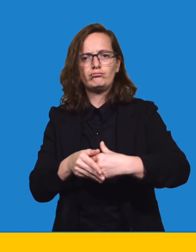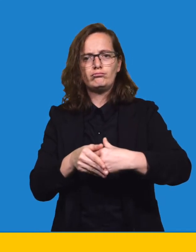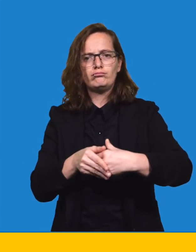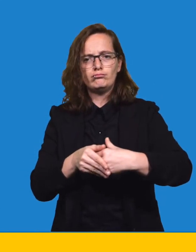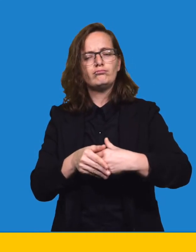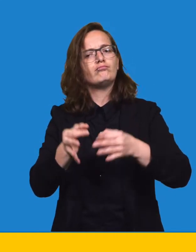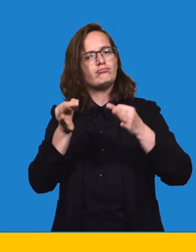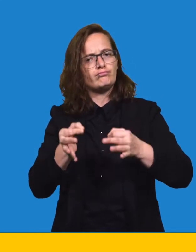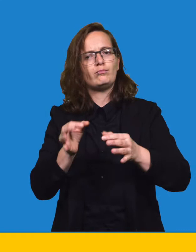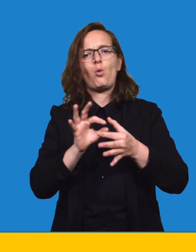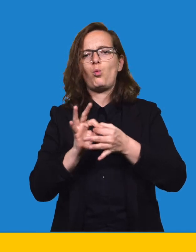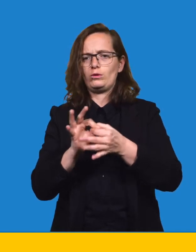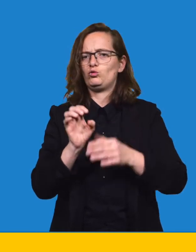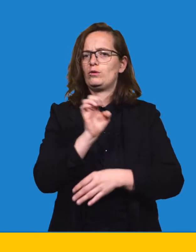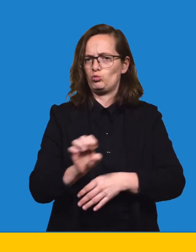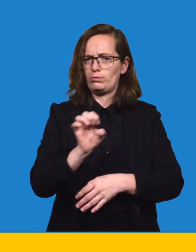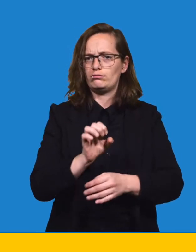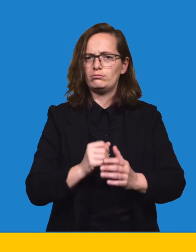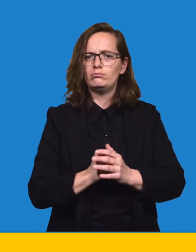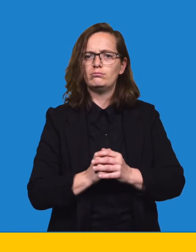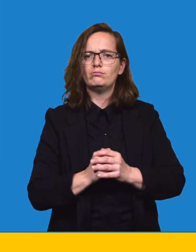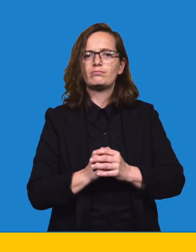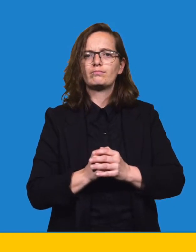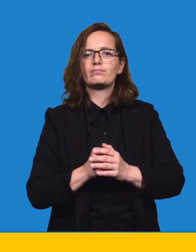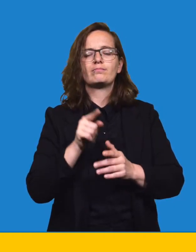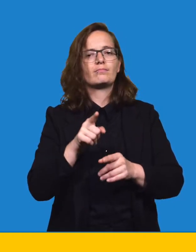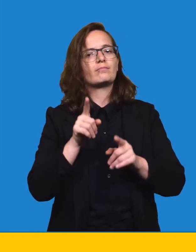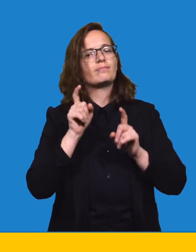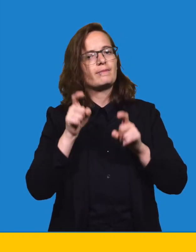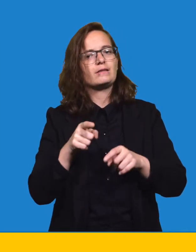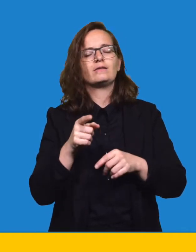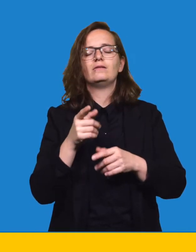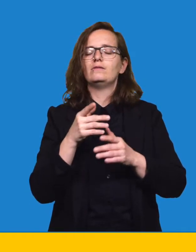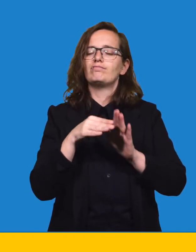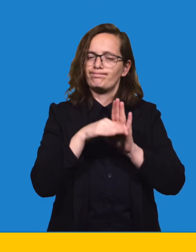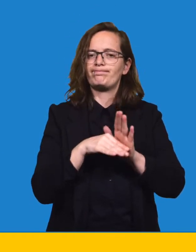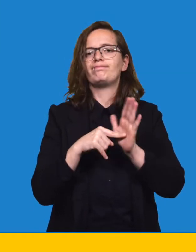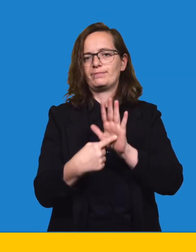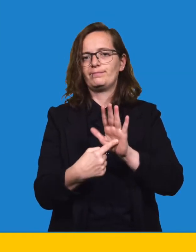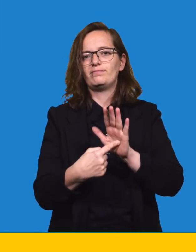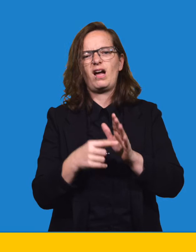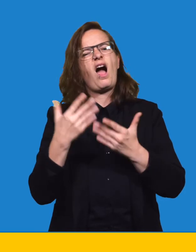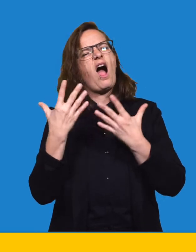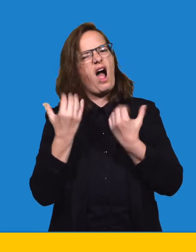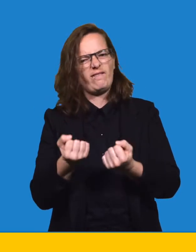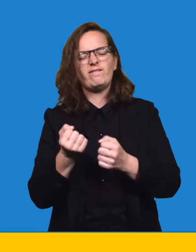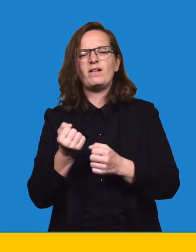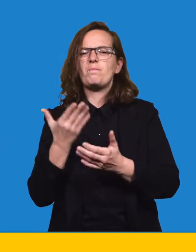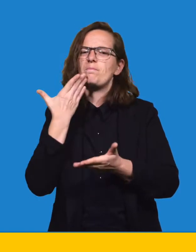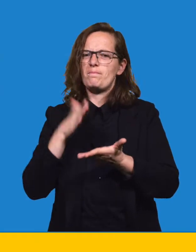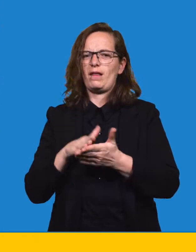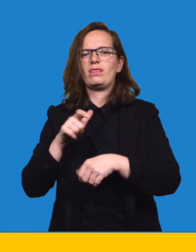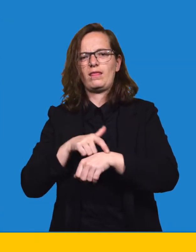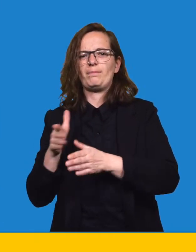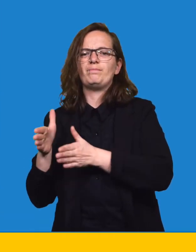permanent regime of solidarity based on international agreements for the rational organization of Europe. However, there were times